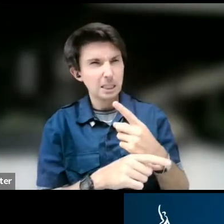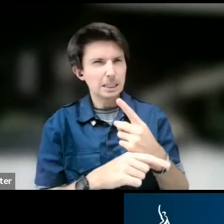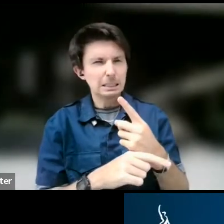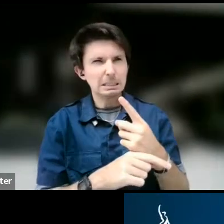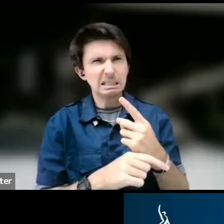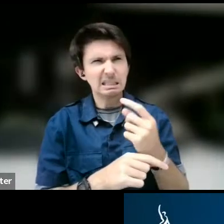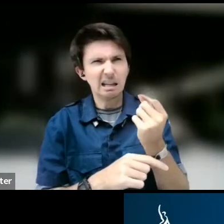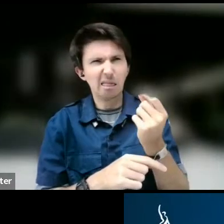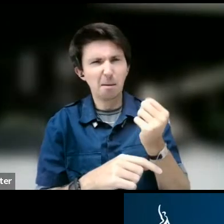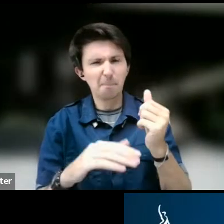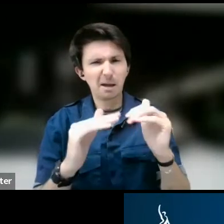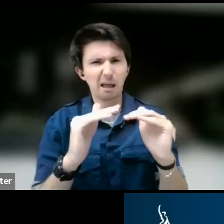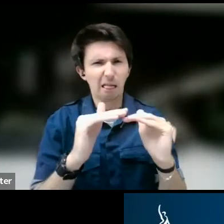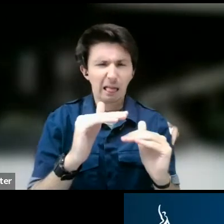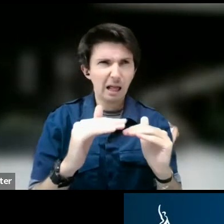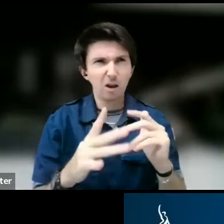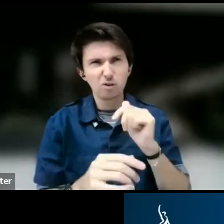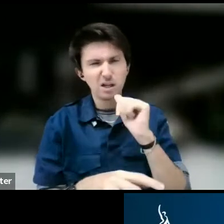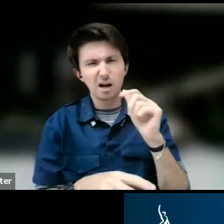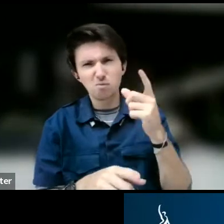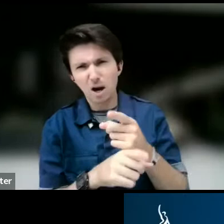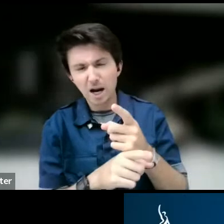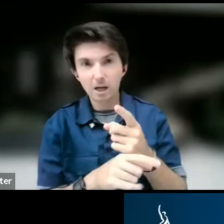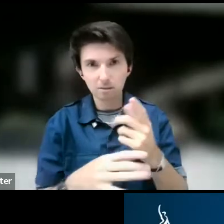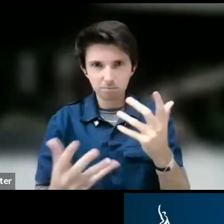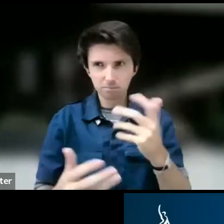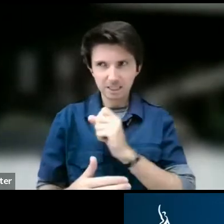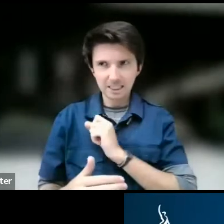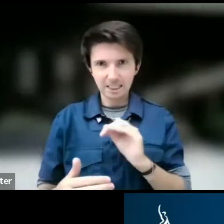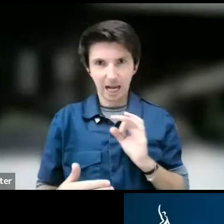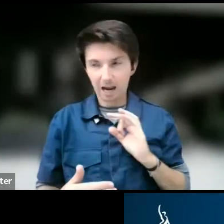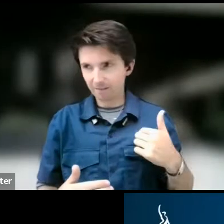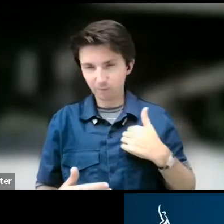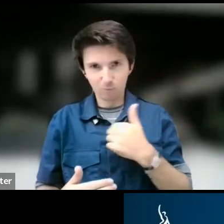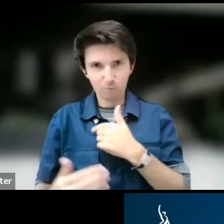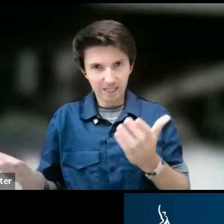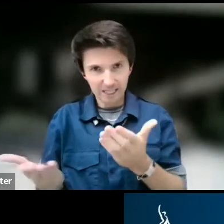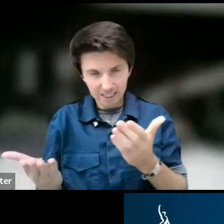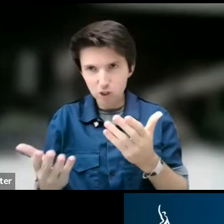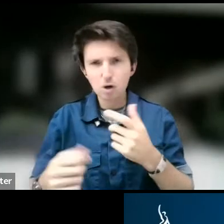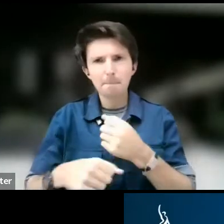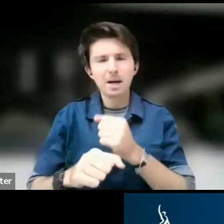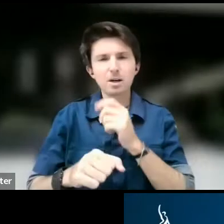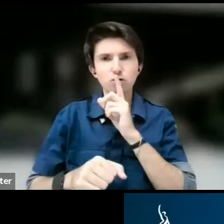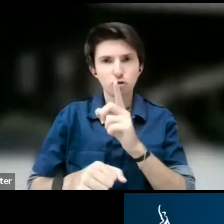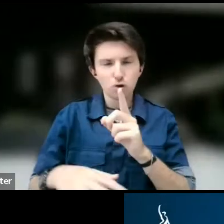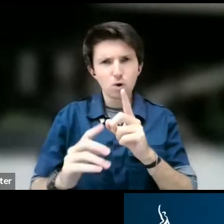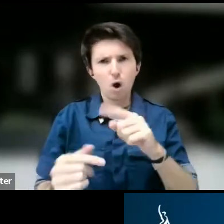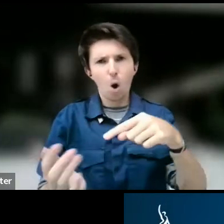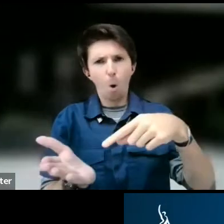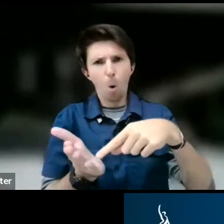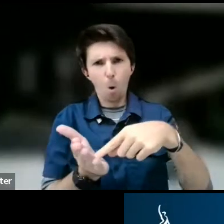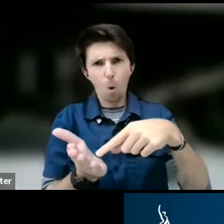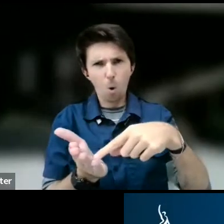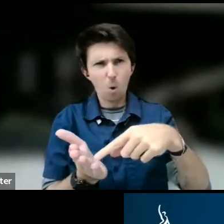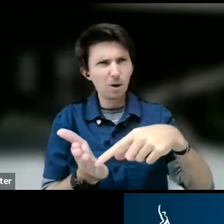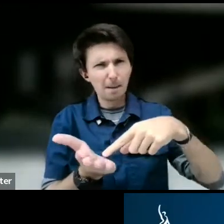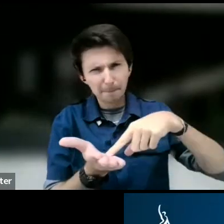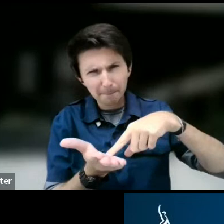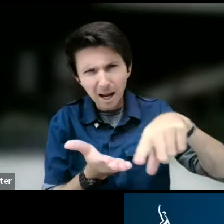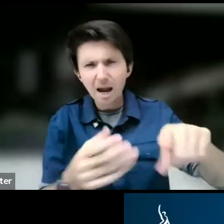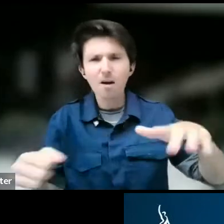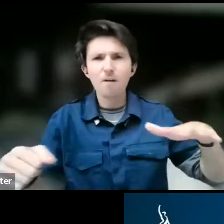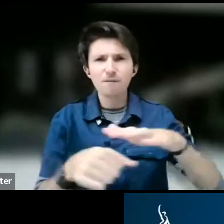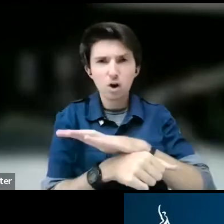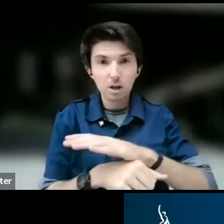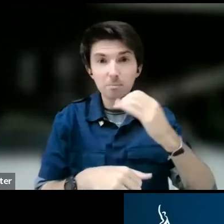sure that we get paid what we're owed. So I certainly encourage anybody watching, if you're not sure, was I supposed to be paid